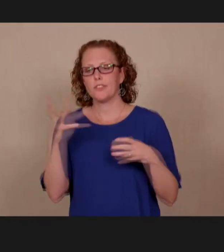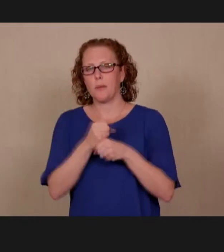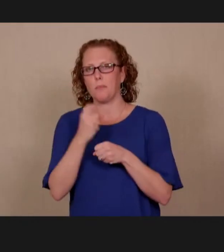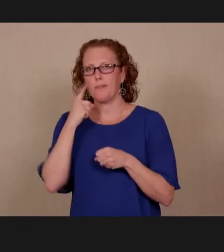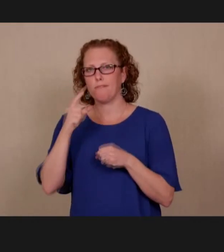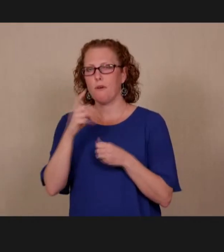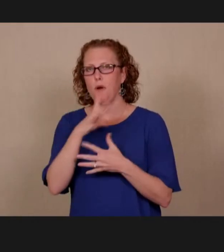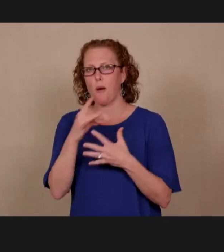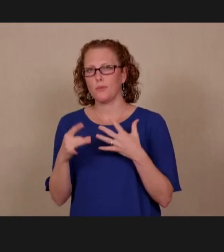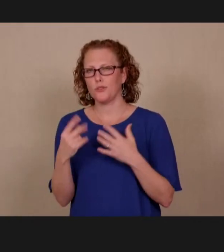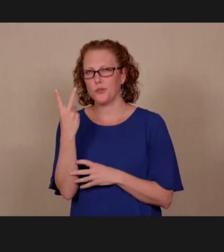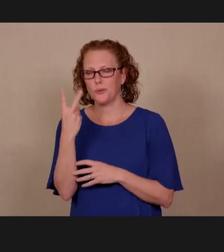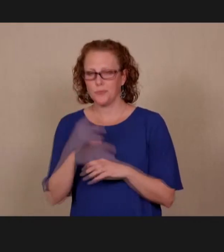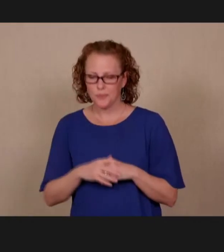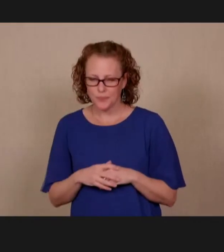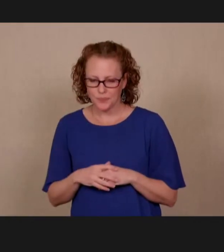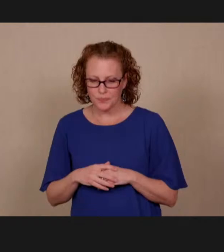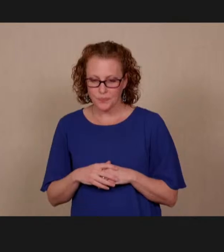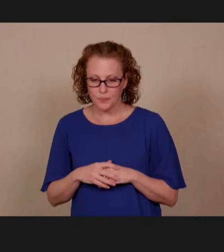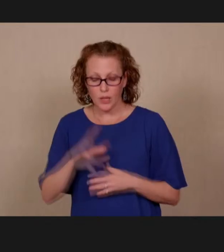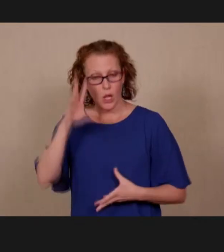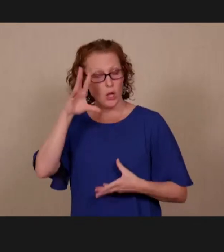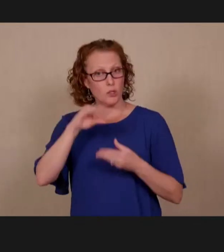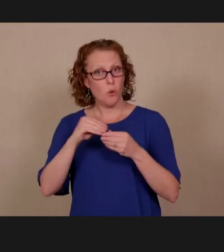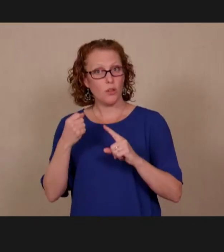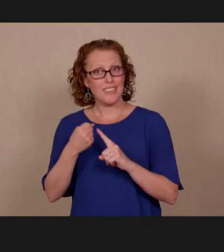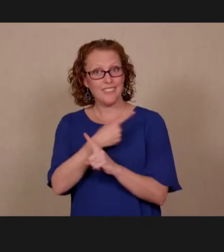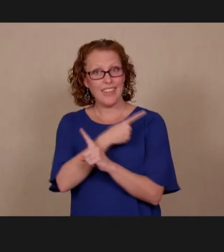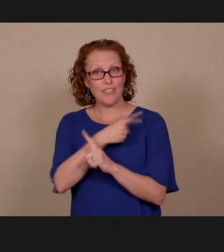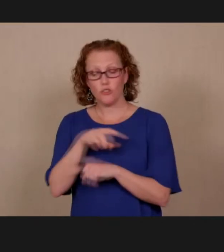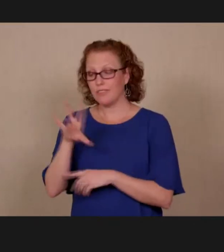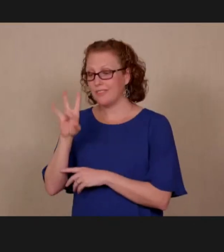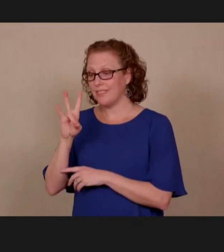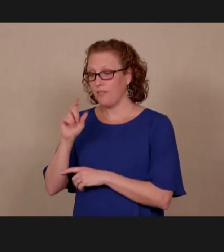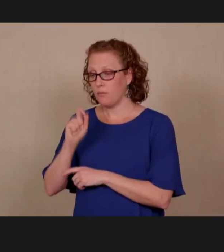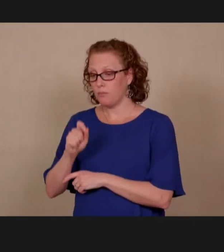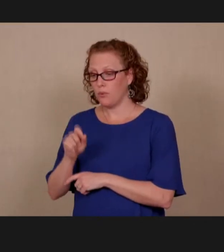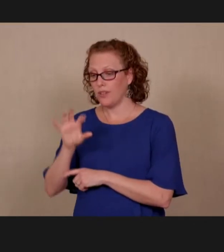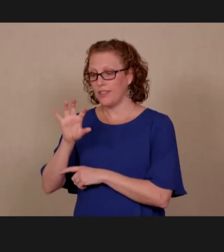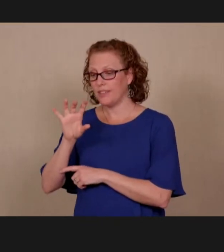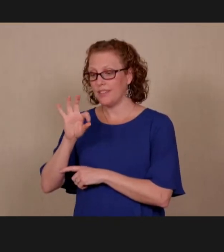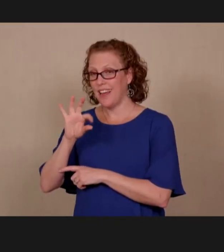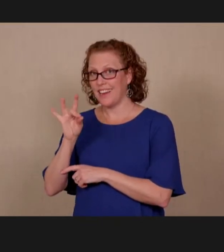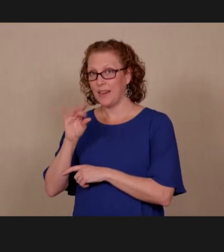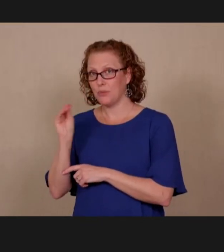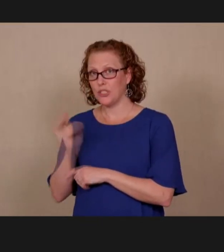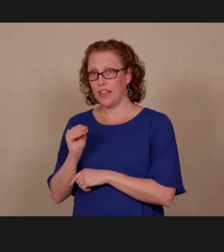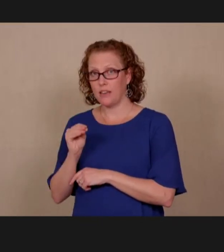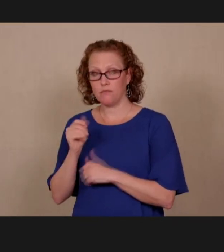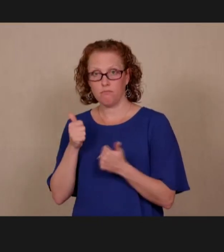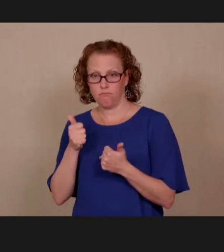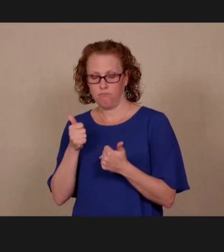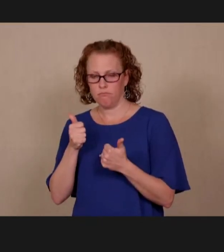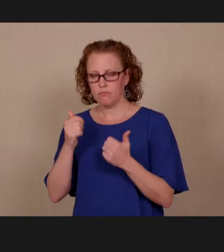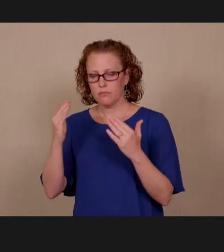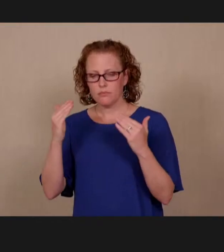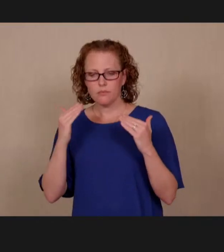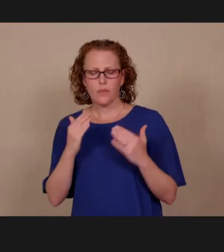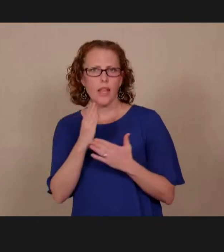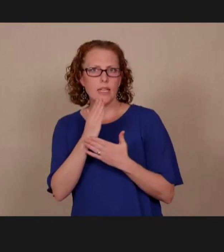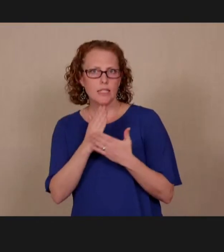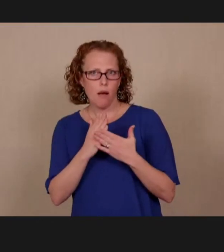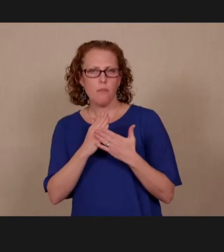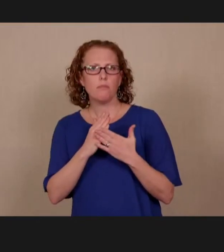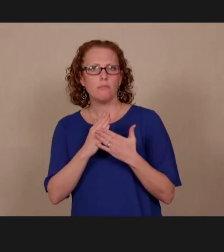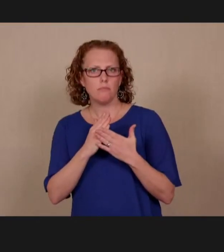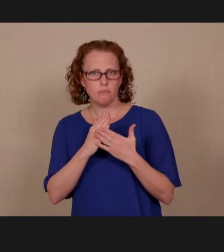Okay, again, total deviation is at 7.98%. There's some more significant changes from the